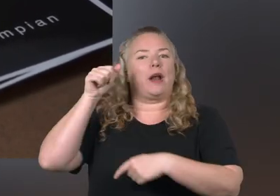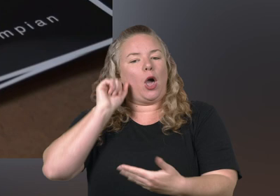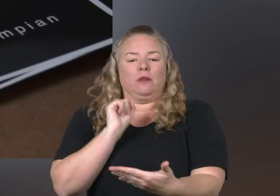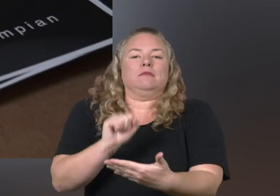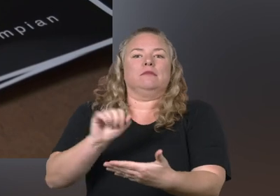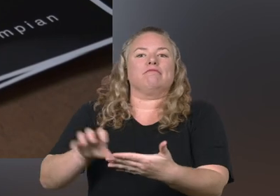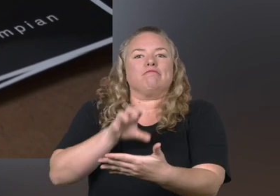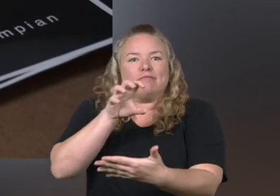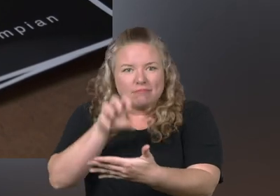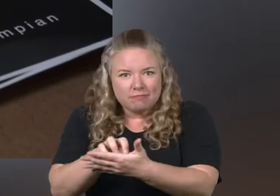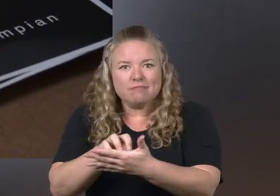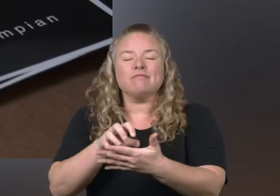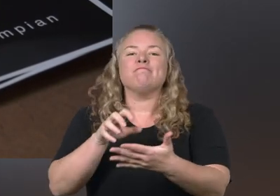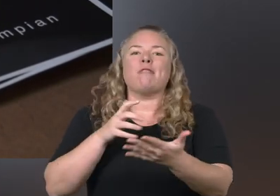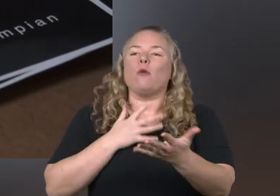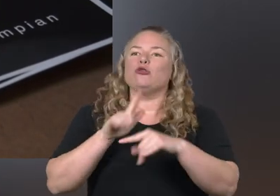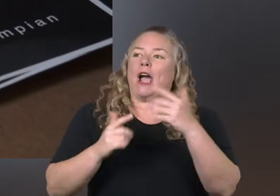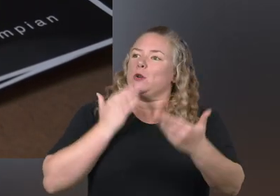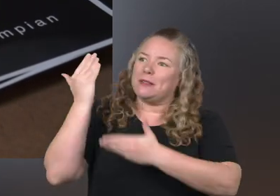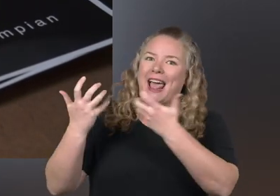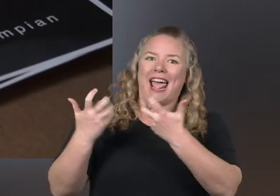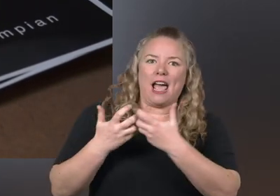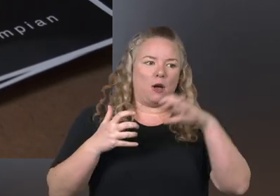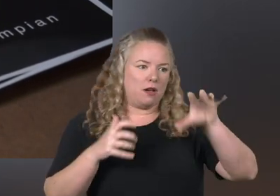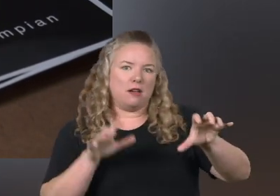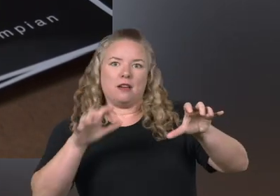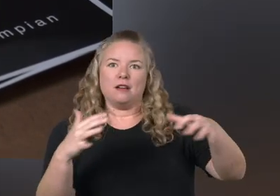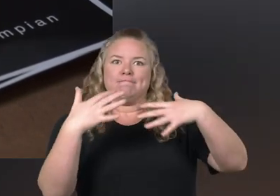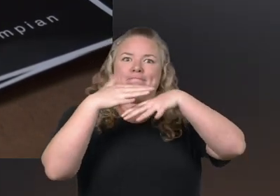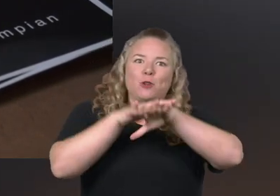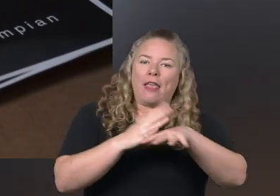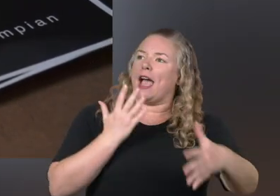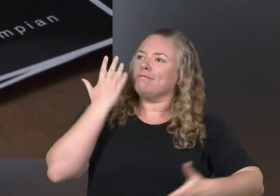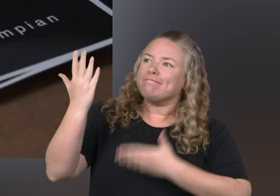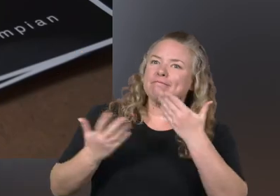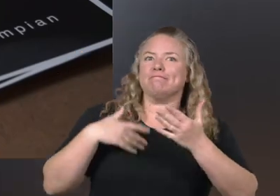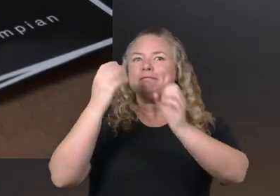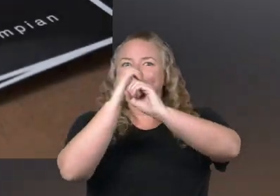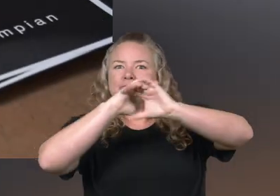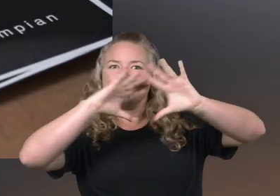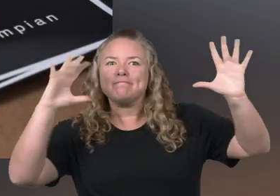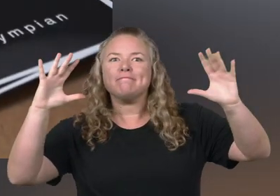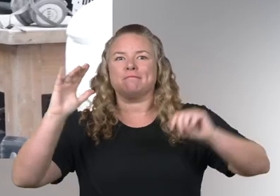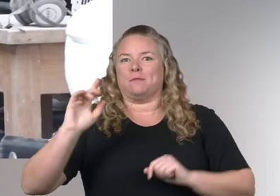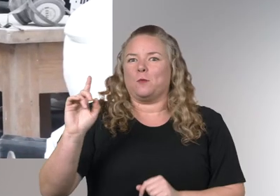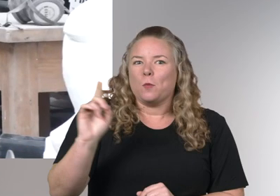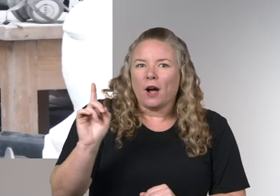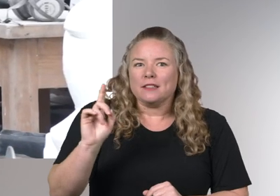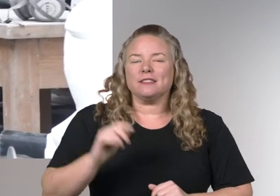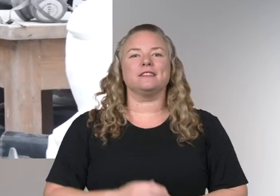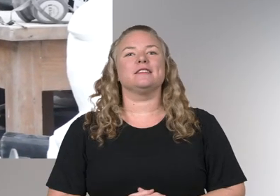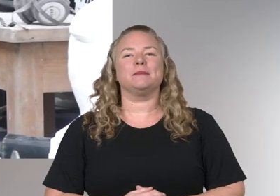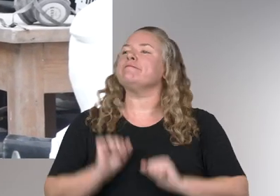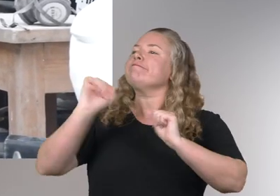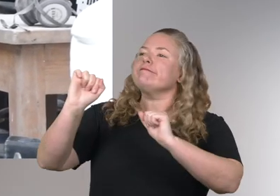And then this is the ubiquitous wheelchair logo. So sort of try to explain how that would work. They'd had